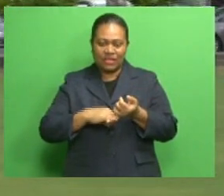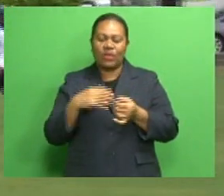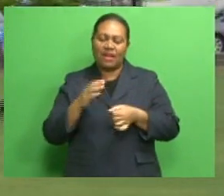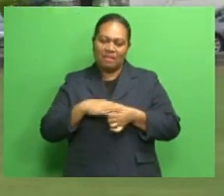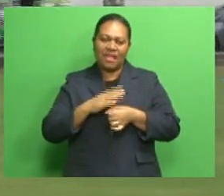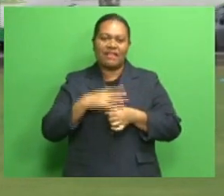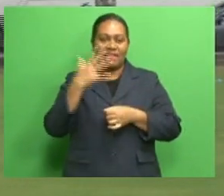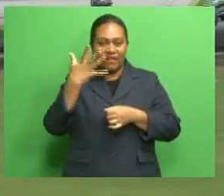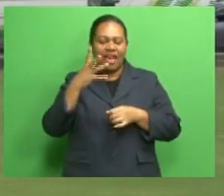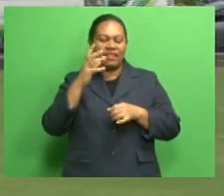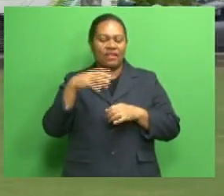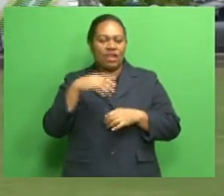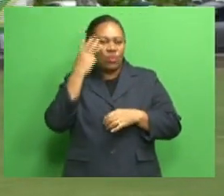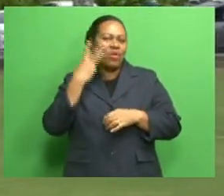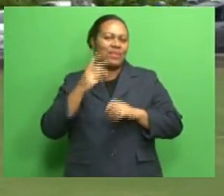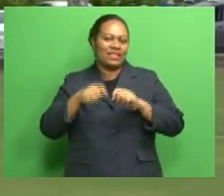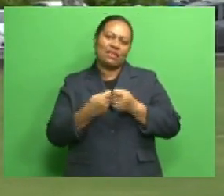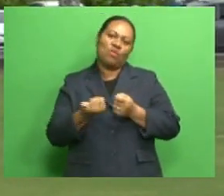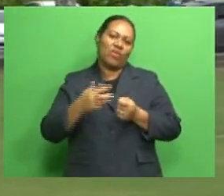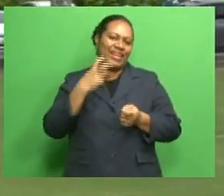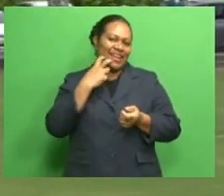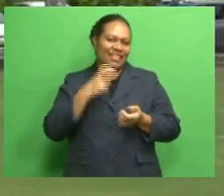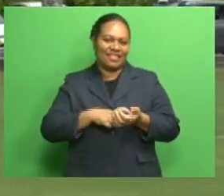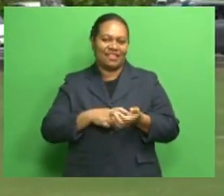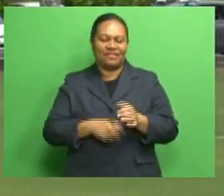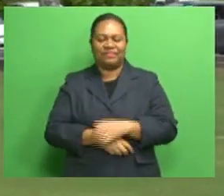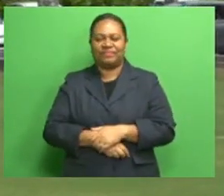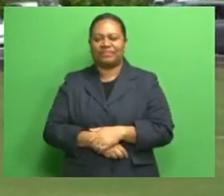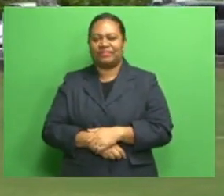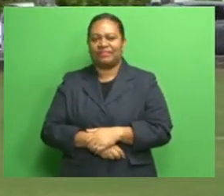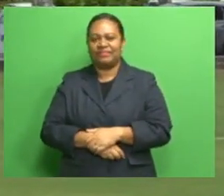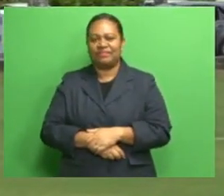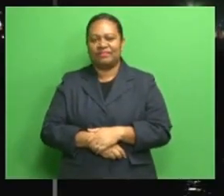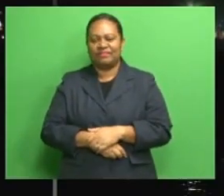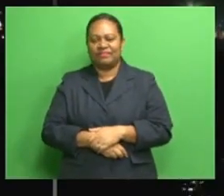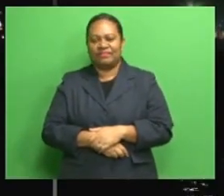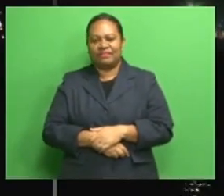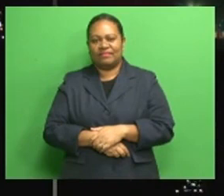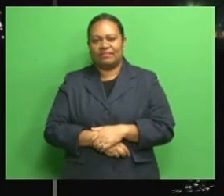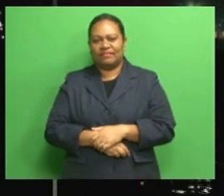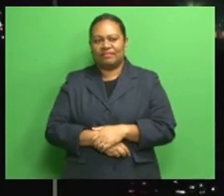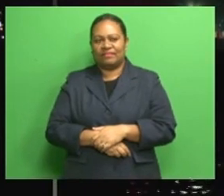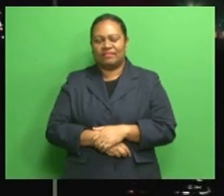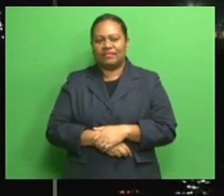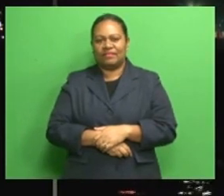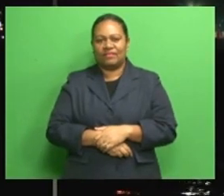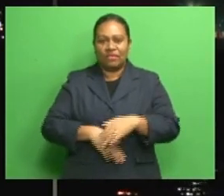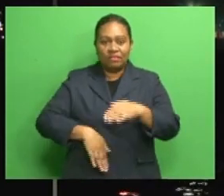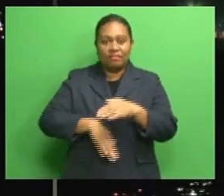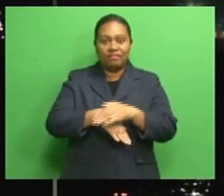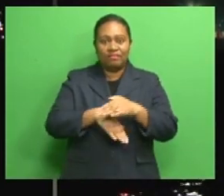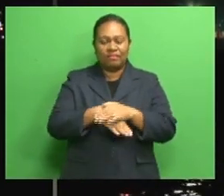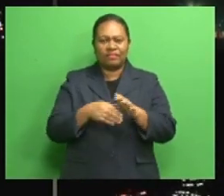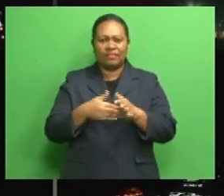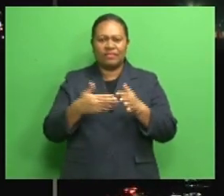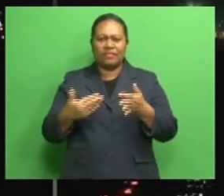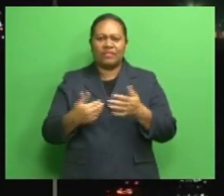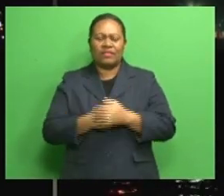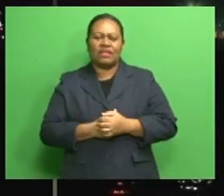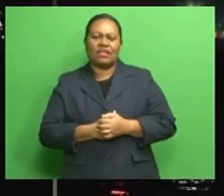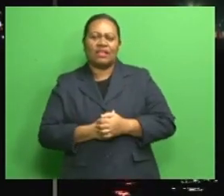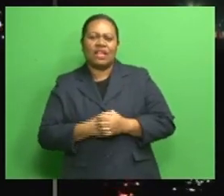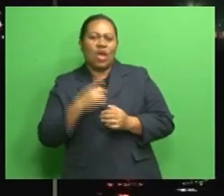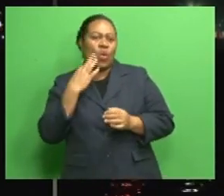5 women's teams have registered. Tali Materkula, FBC Sports. Football teams that do not comply with